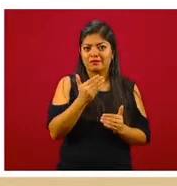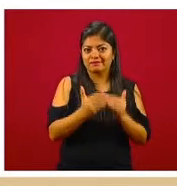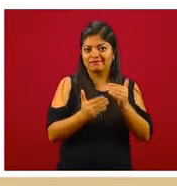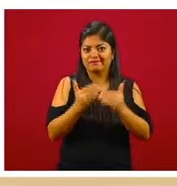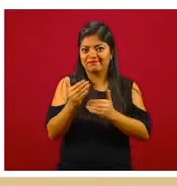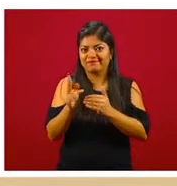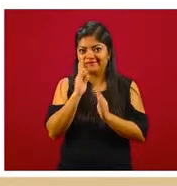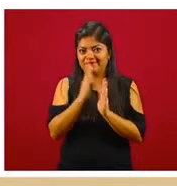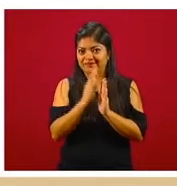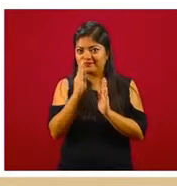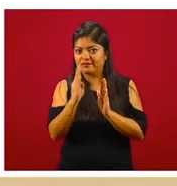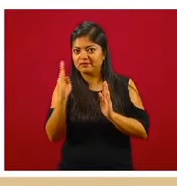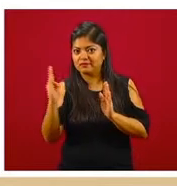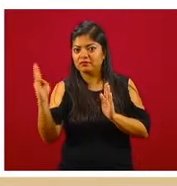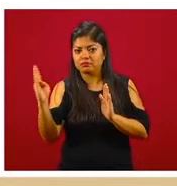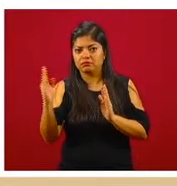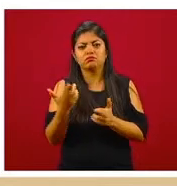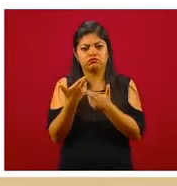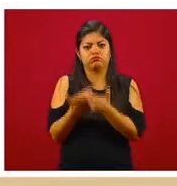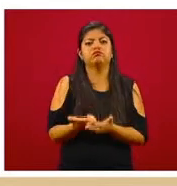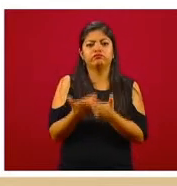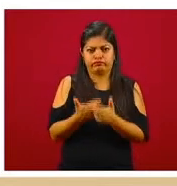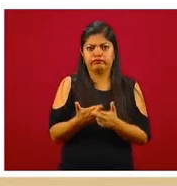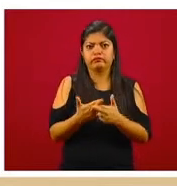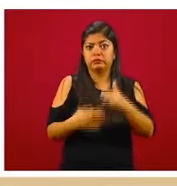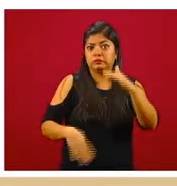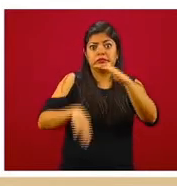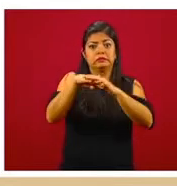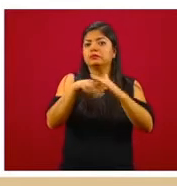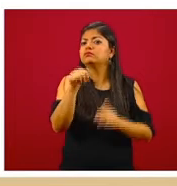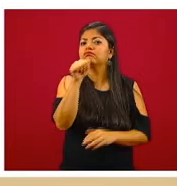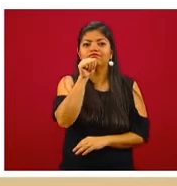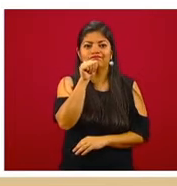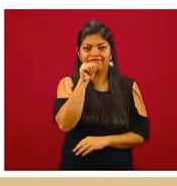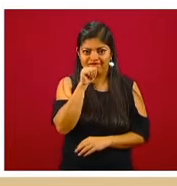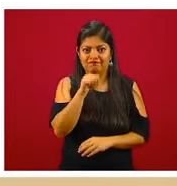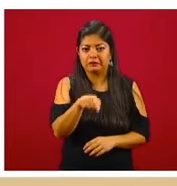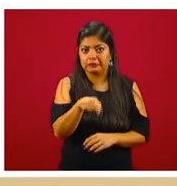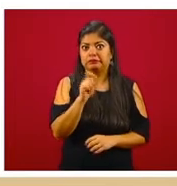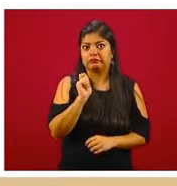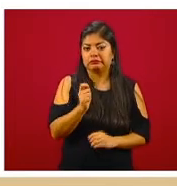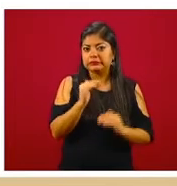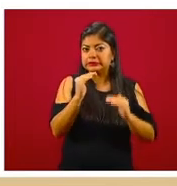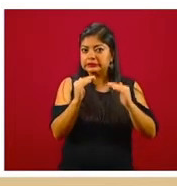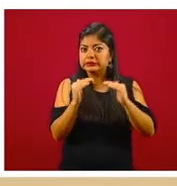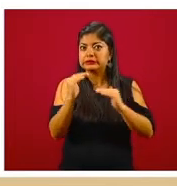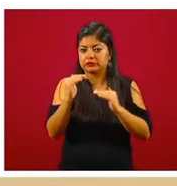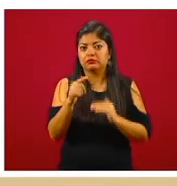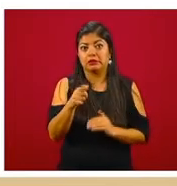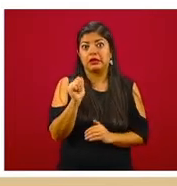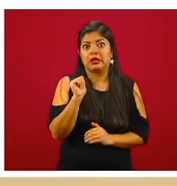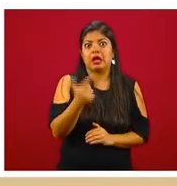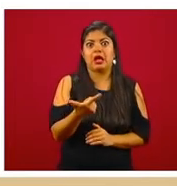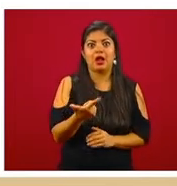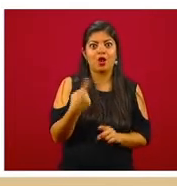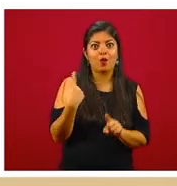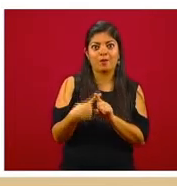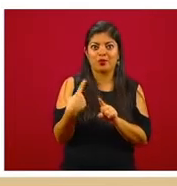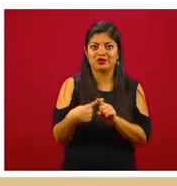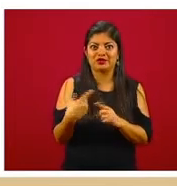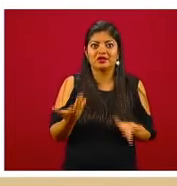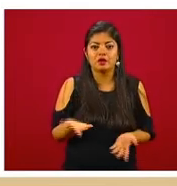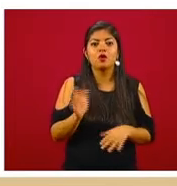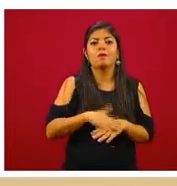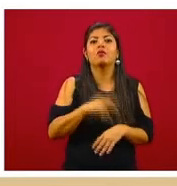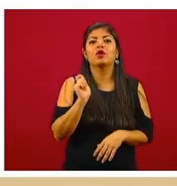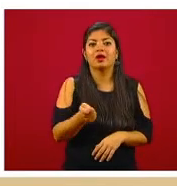sucesivamente we do have todavía un 32% of buen margen. availability and Esto so lo hemos forth. logrado mantener y esto es We algo muy still have a positivo good margin. porque es We have el been able objetivo to principal keep del